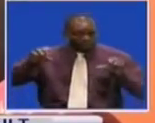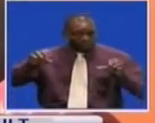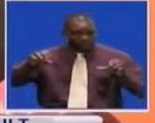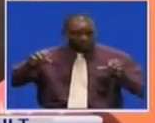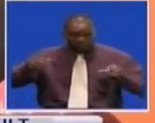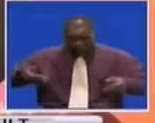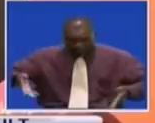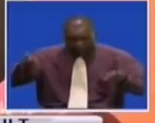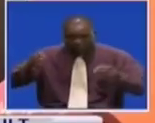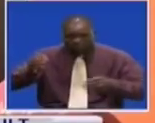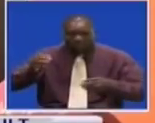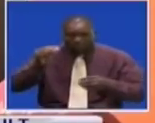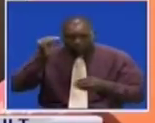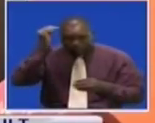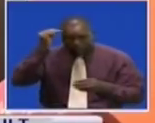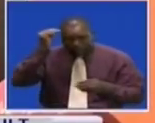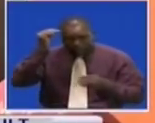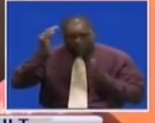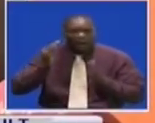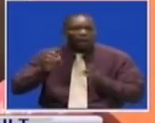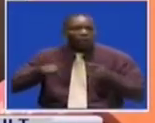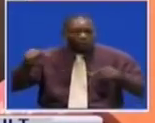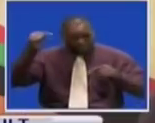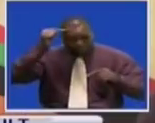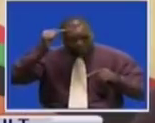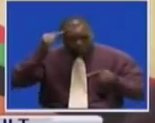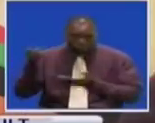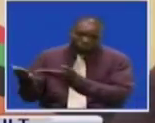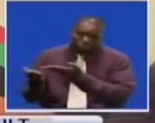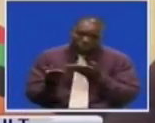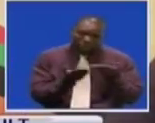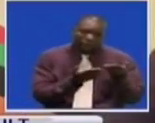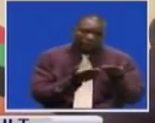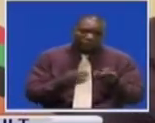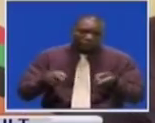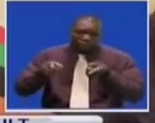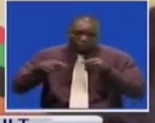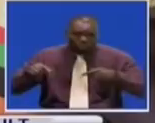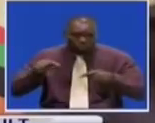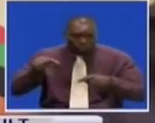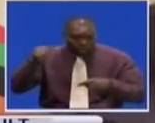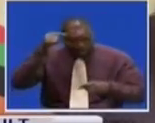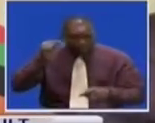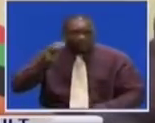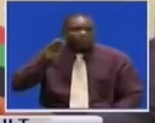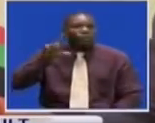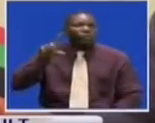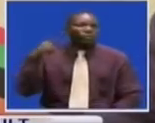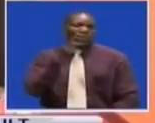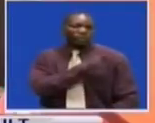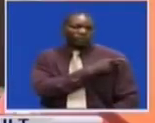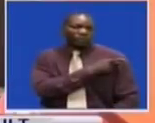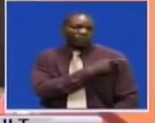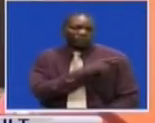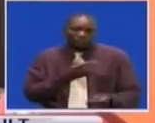the Minister of Local Government to present the repealed Local Government Bill to Parliament in the course of this session,